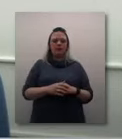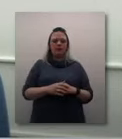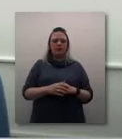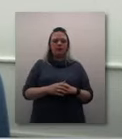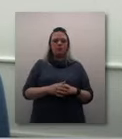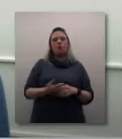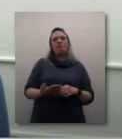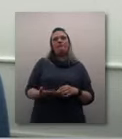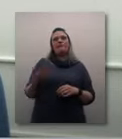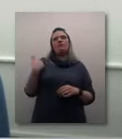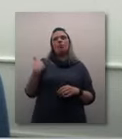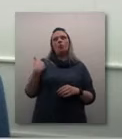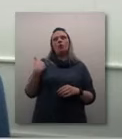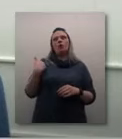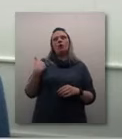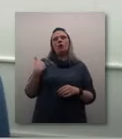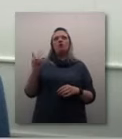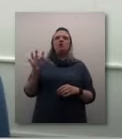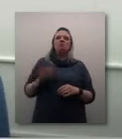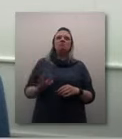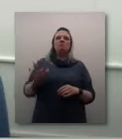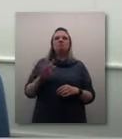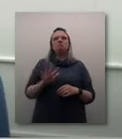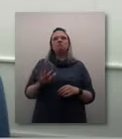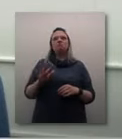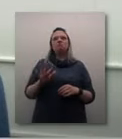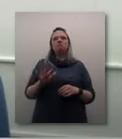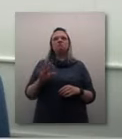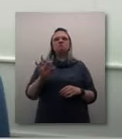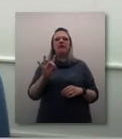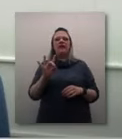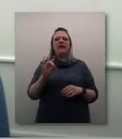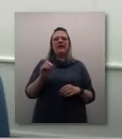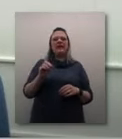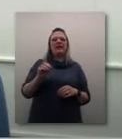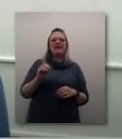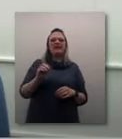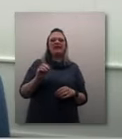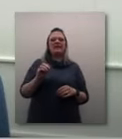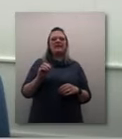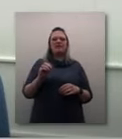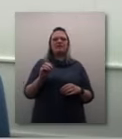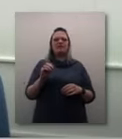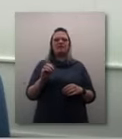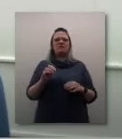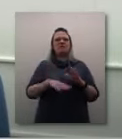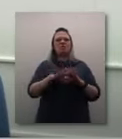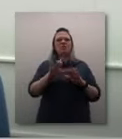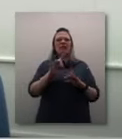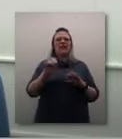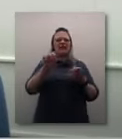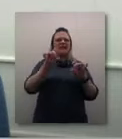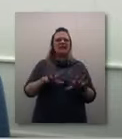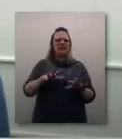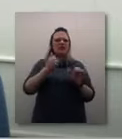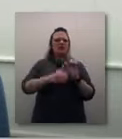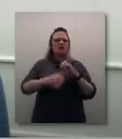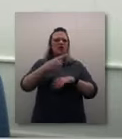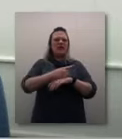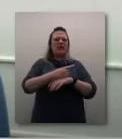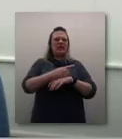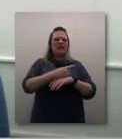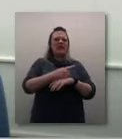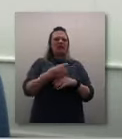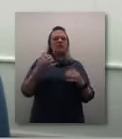to do about 80 up to 80 tests a day. Right now, we just